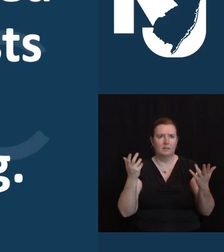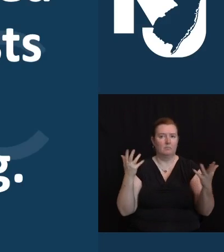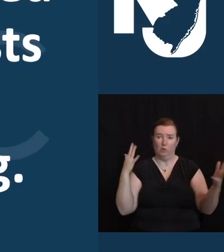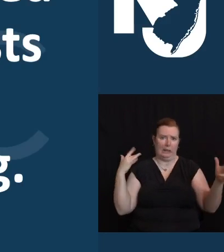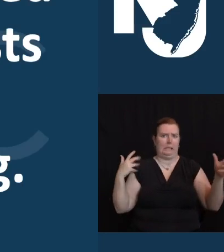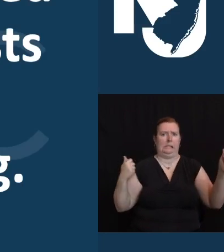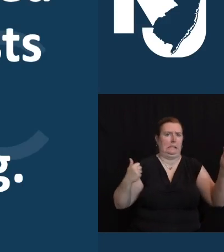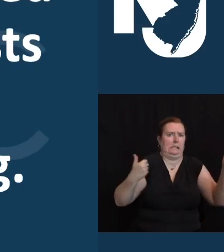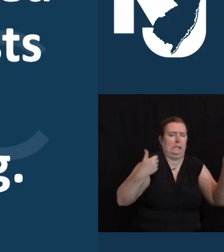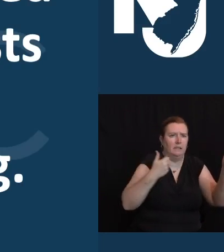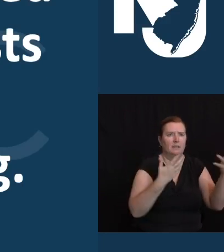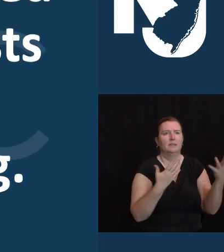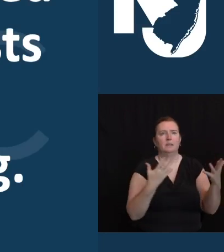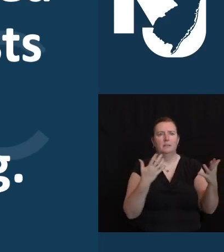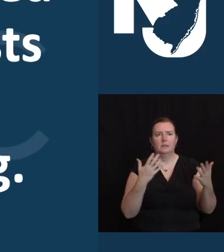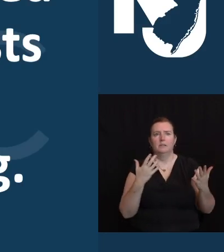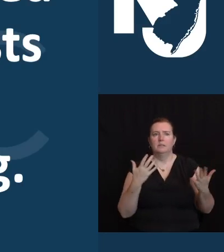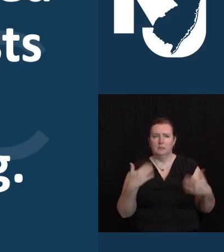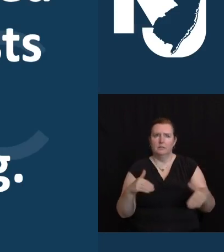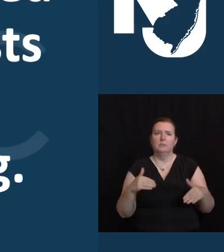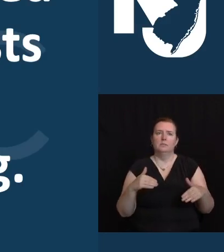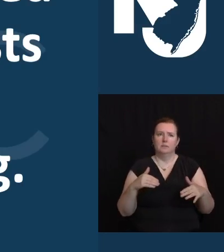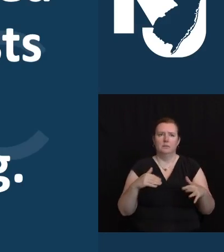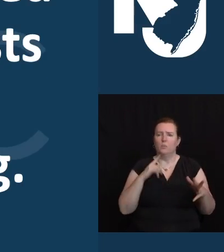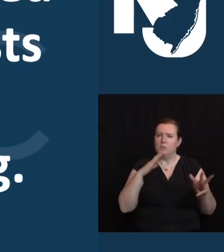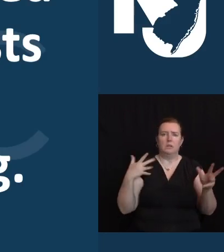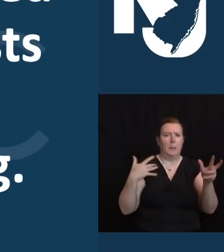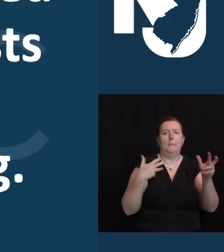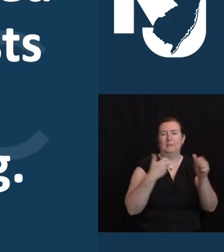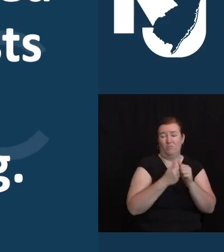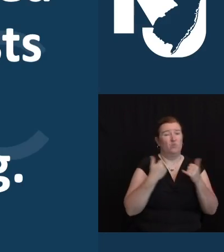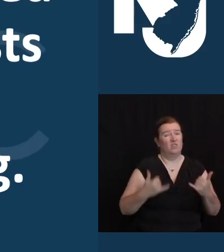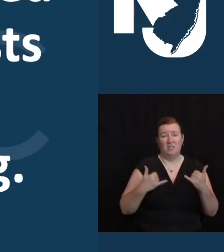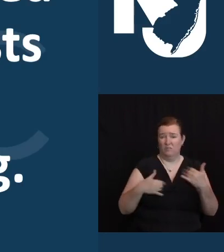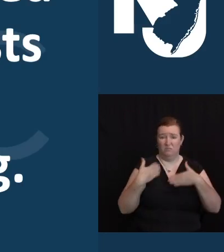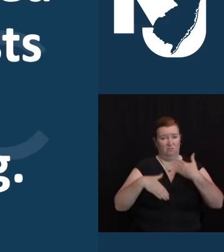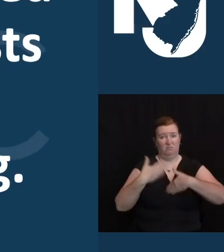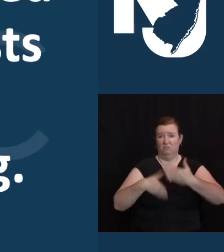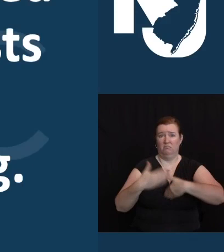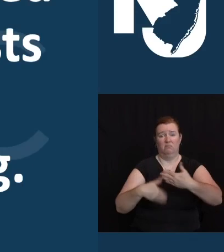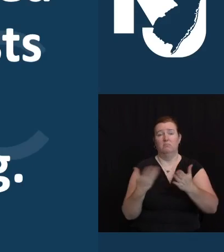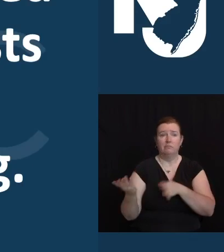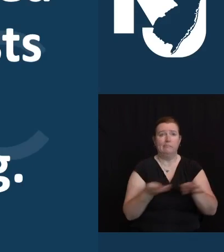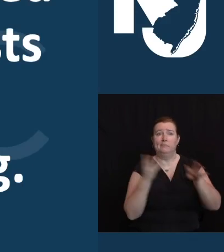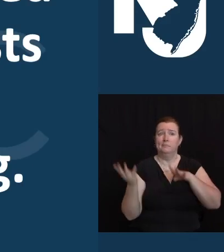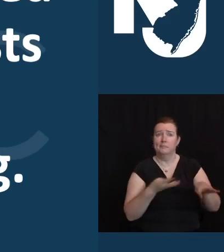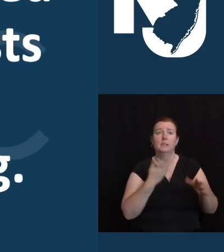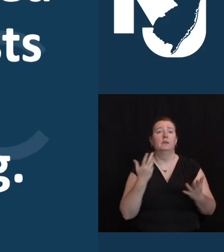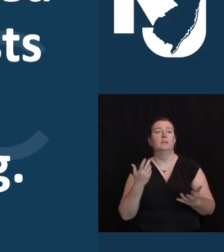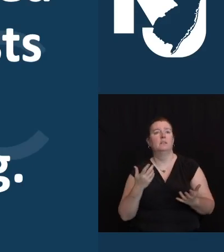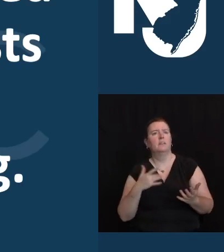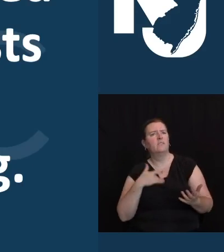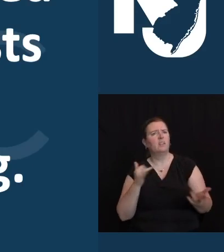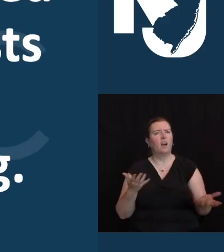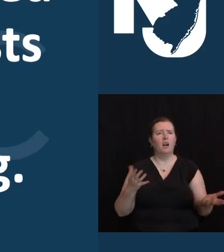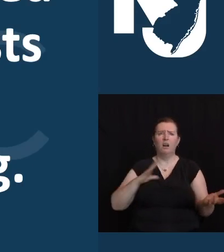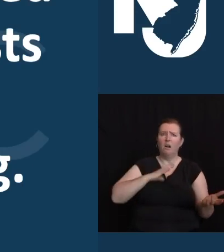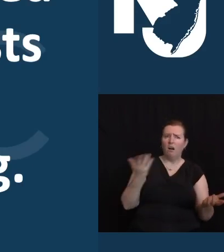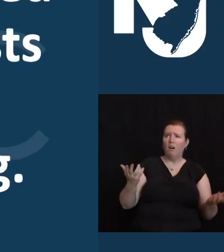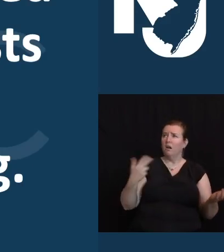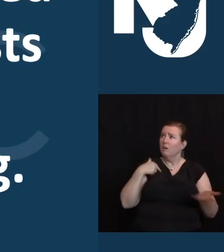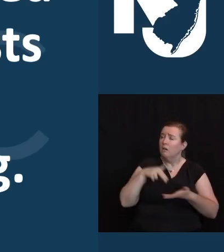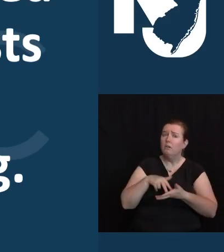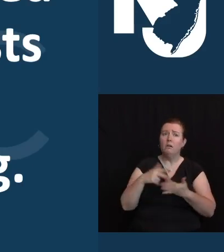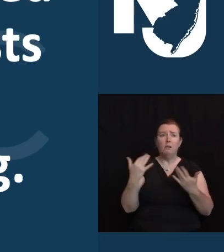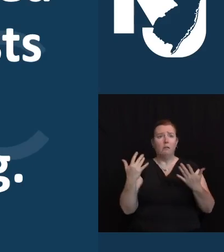tsunami, and they're doing great work to catch up on that backlog. That doesn't mean that you should necessarily feel great about standing in line, and